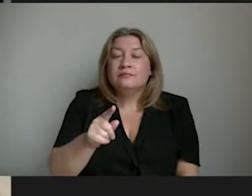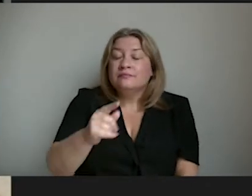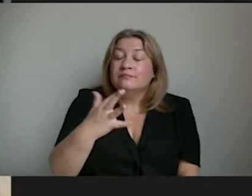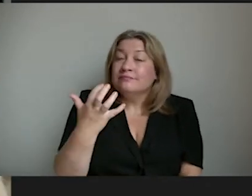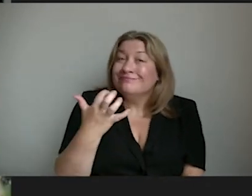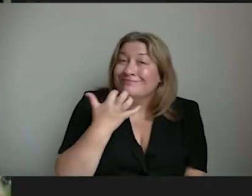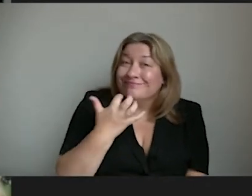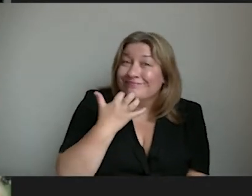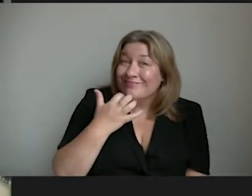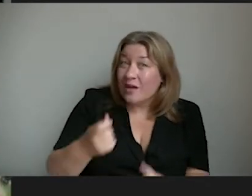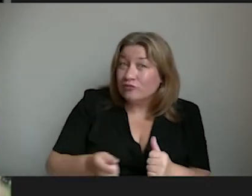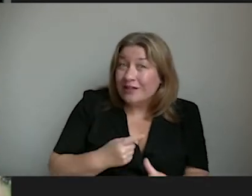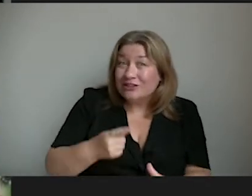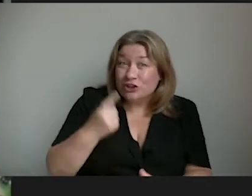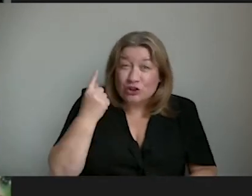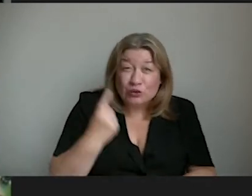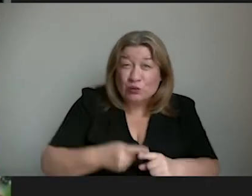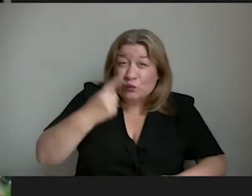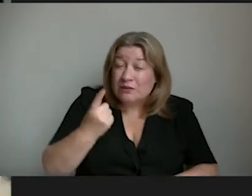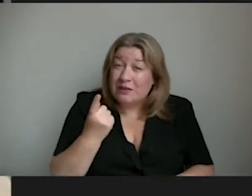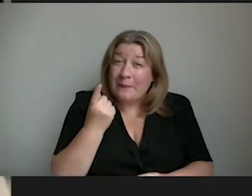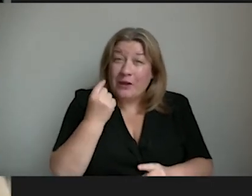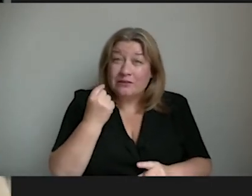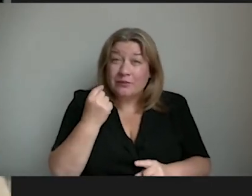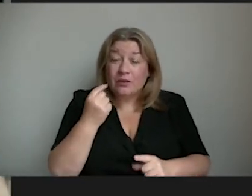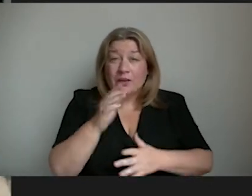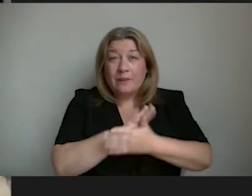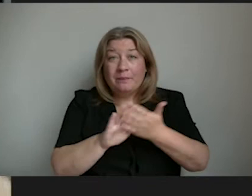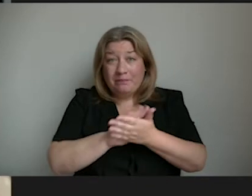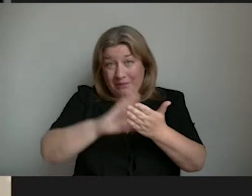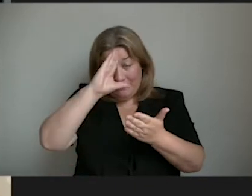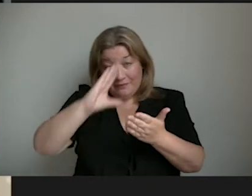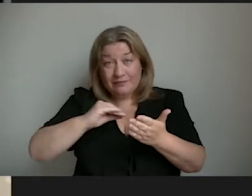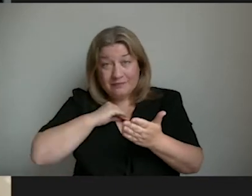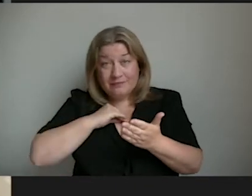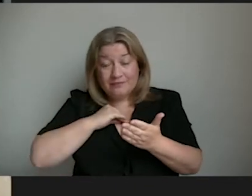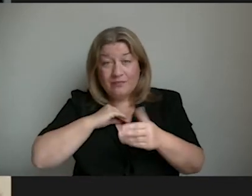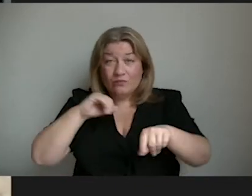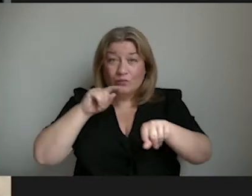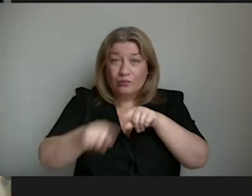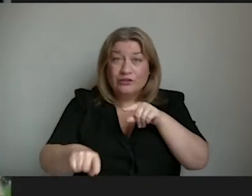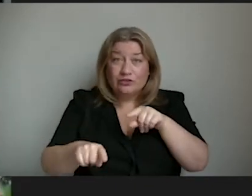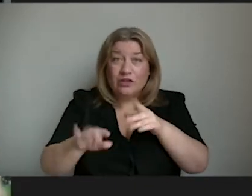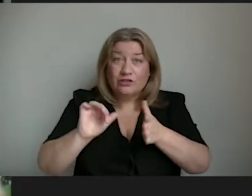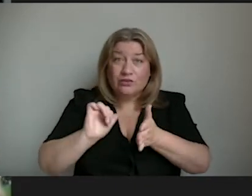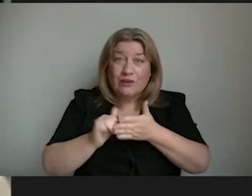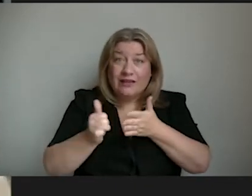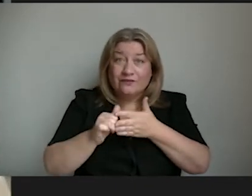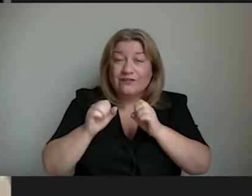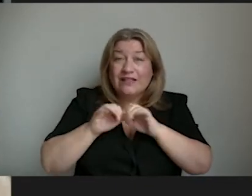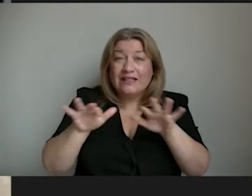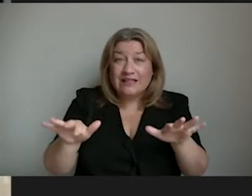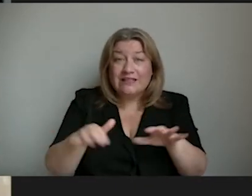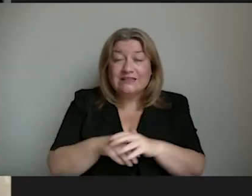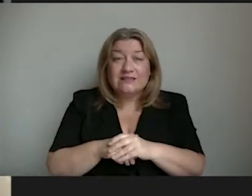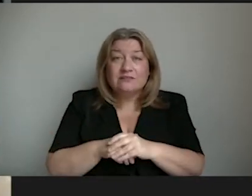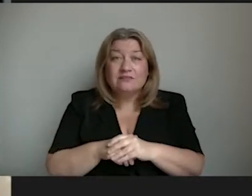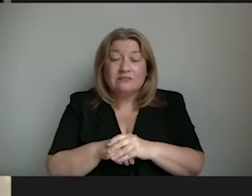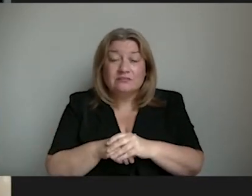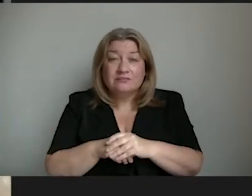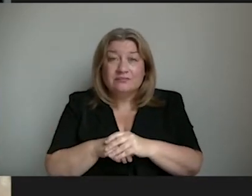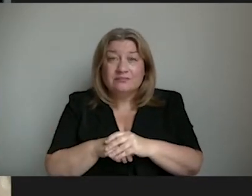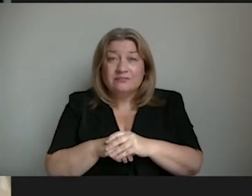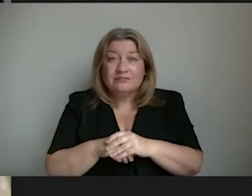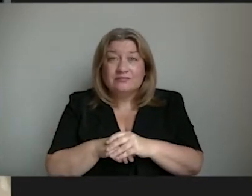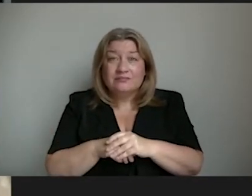is a case that actually you're desperate for an apprentice as soon as possible, then again, let us know and we can get the advert out